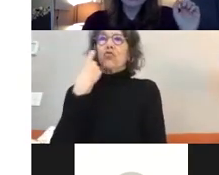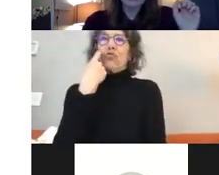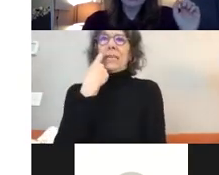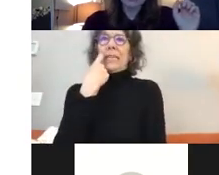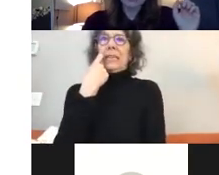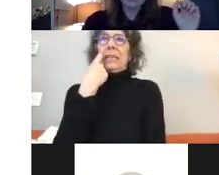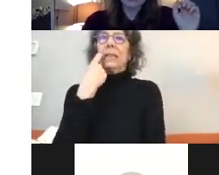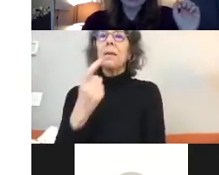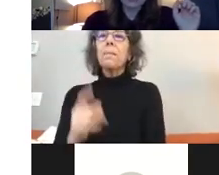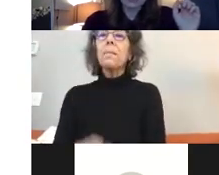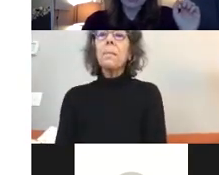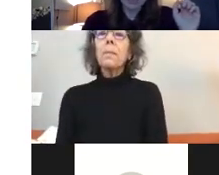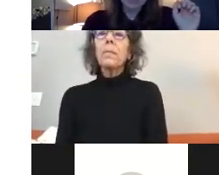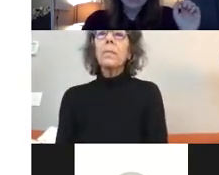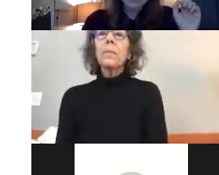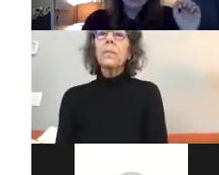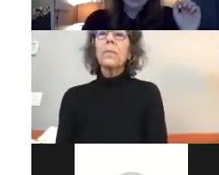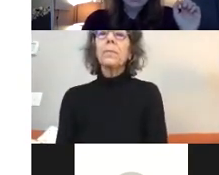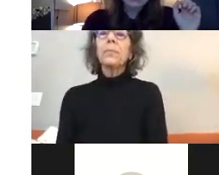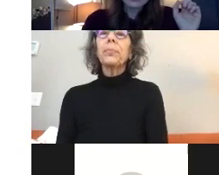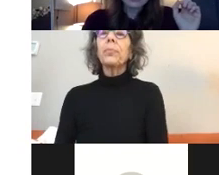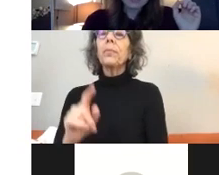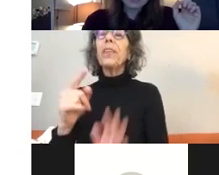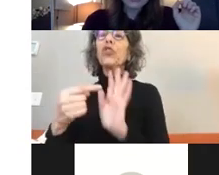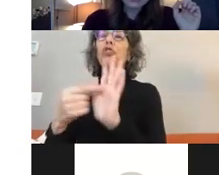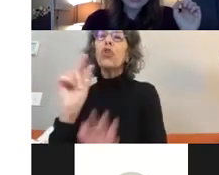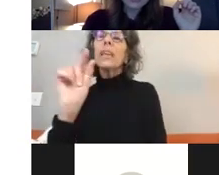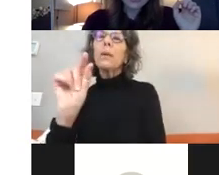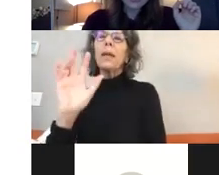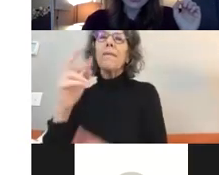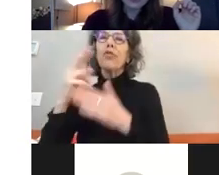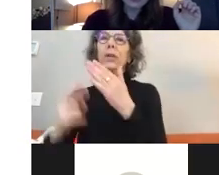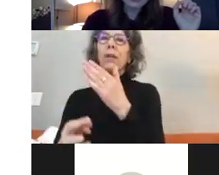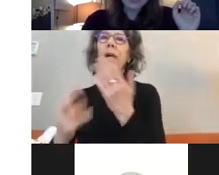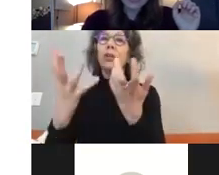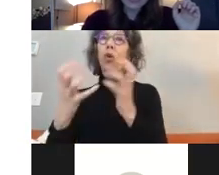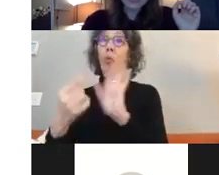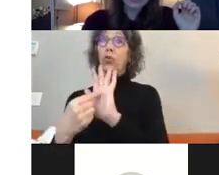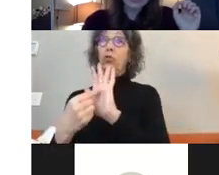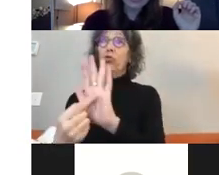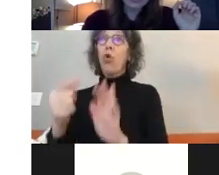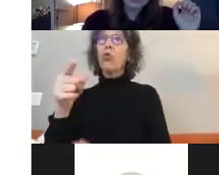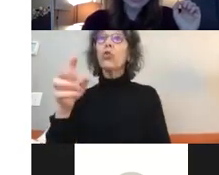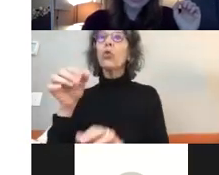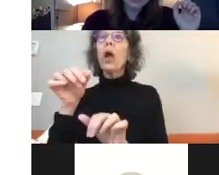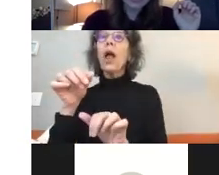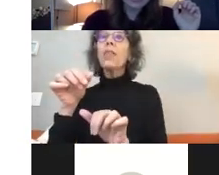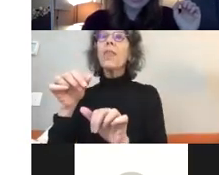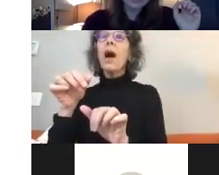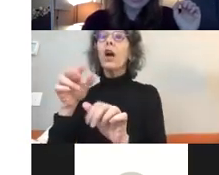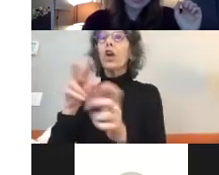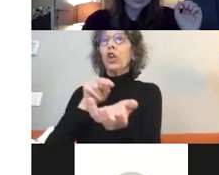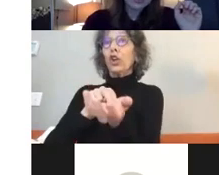of the results that we have. So I just want to show you the interaction between the nurse and